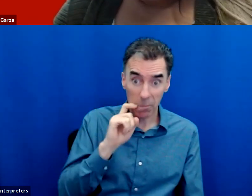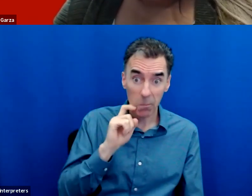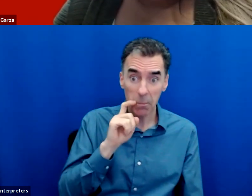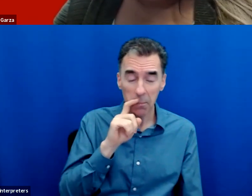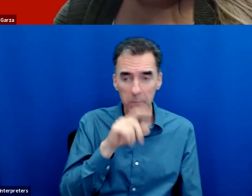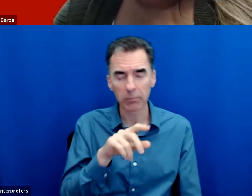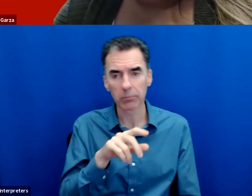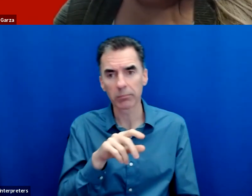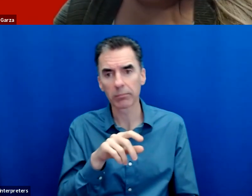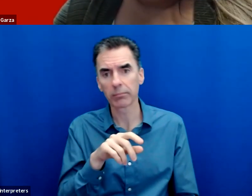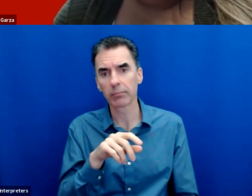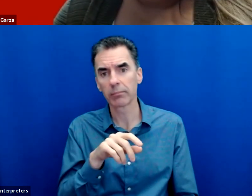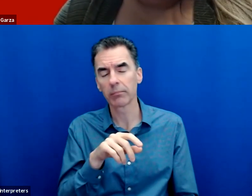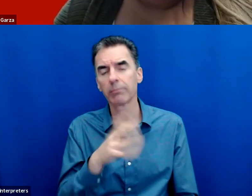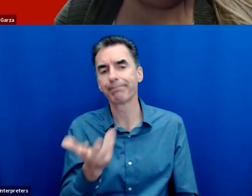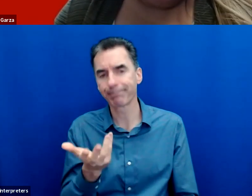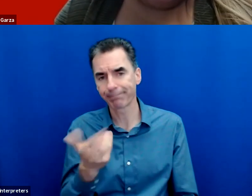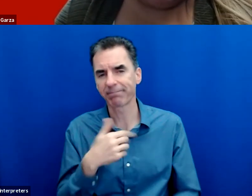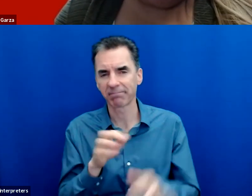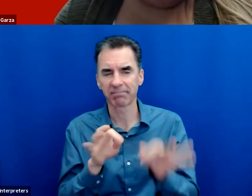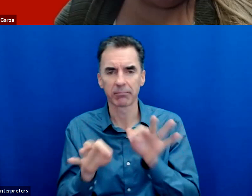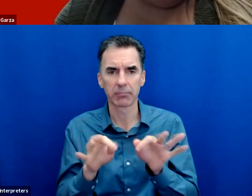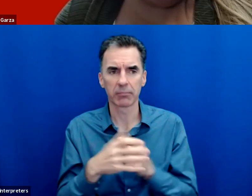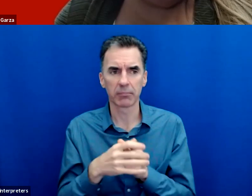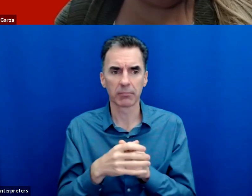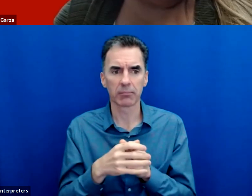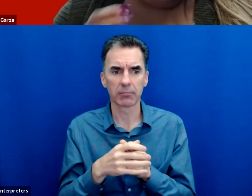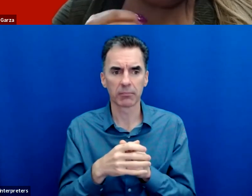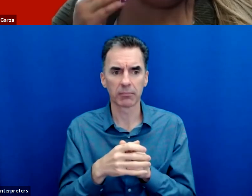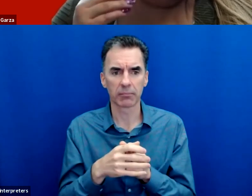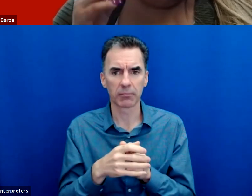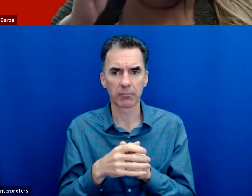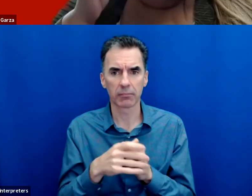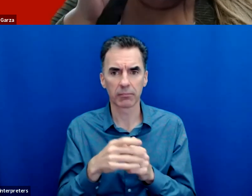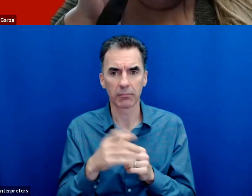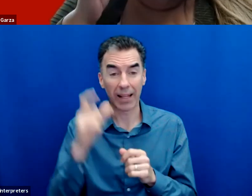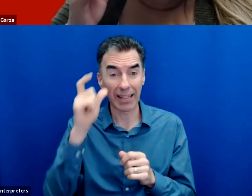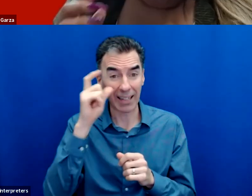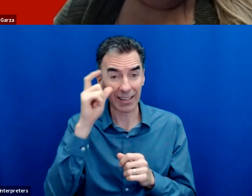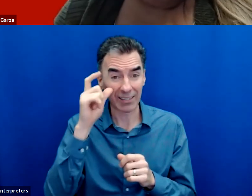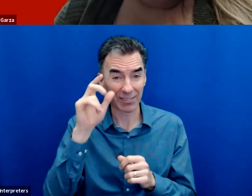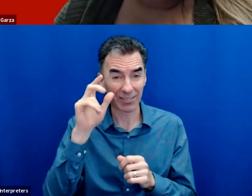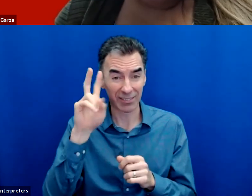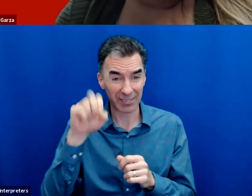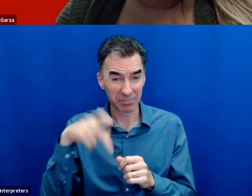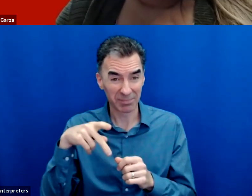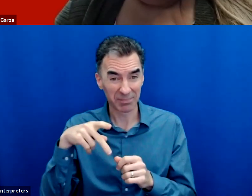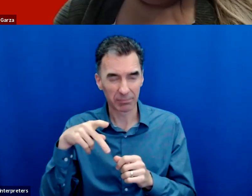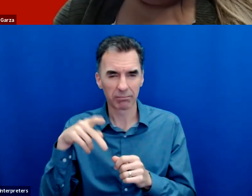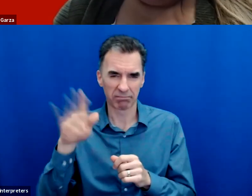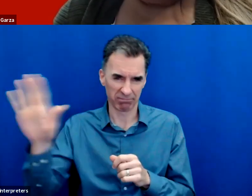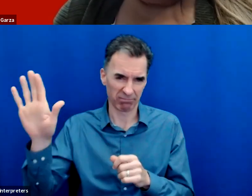No, I can tell you that what will happen is, let's say your VSP, your glasses, you'll get those through